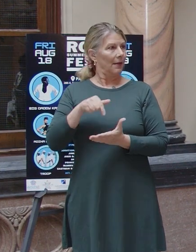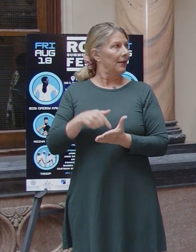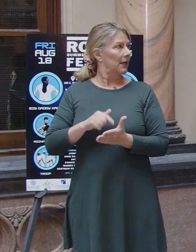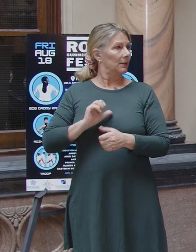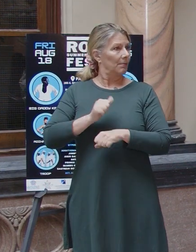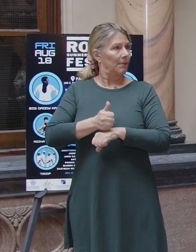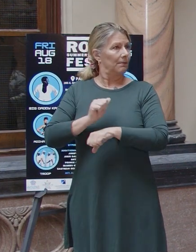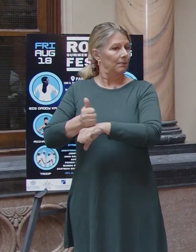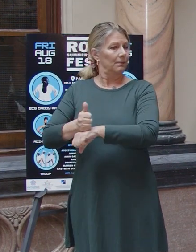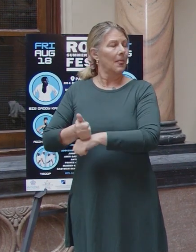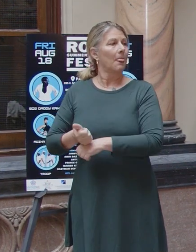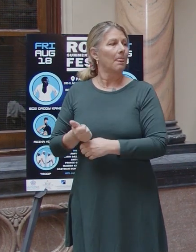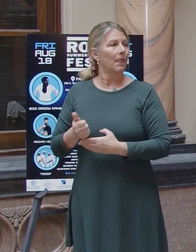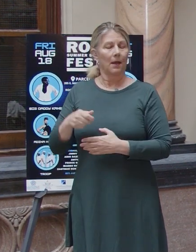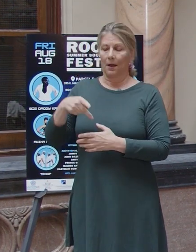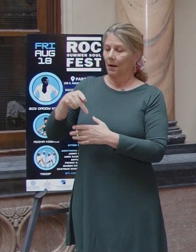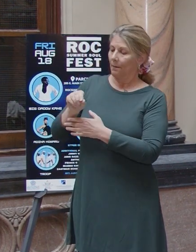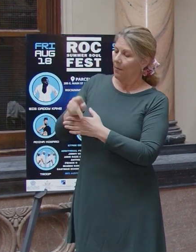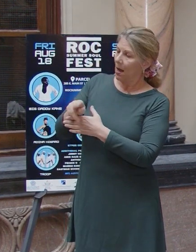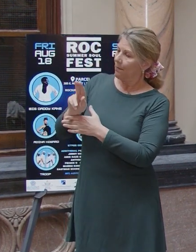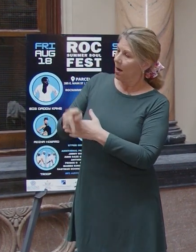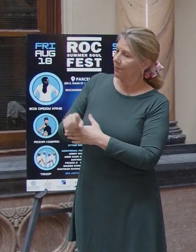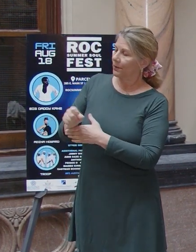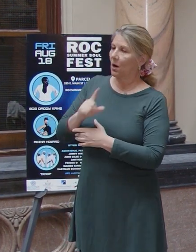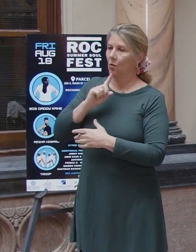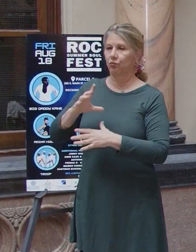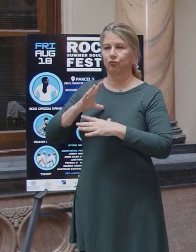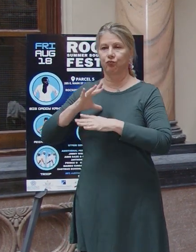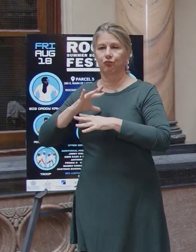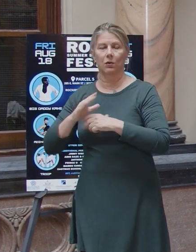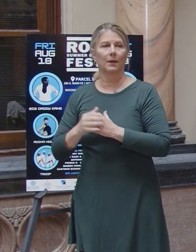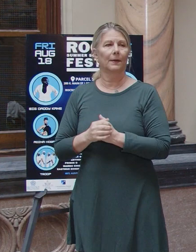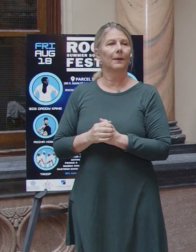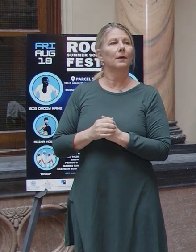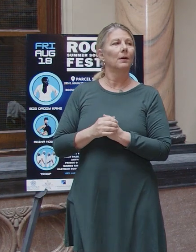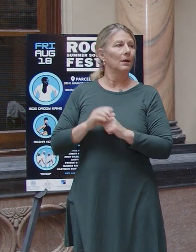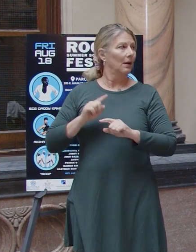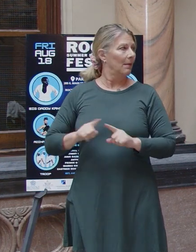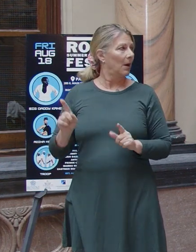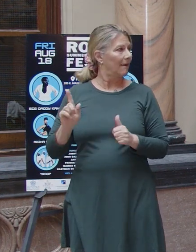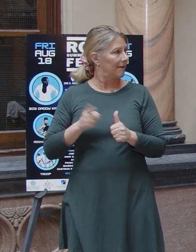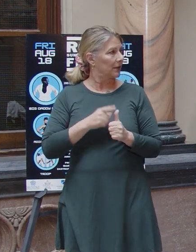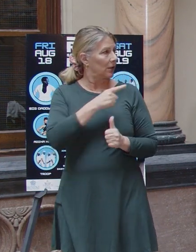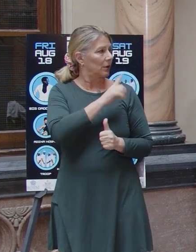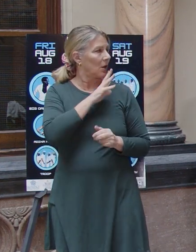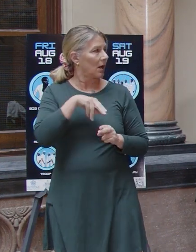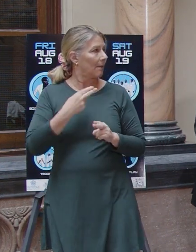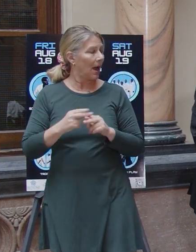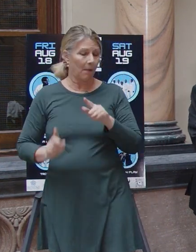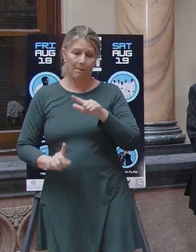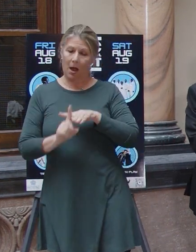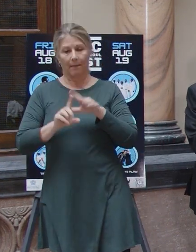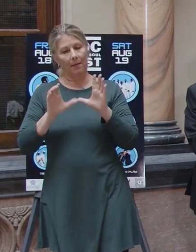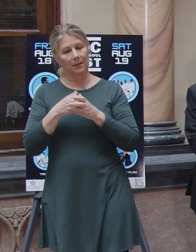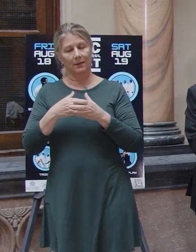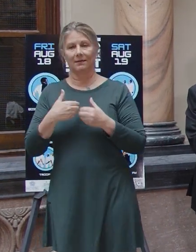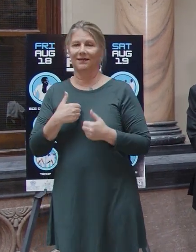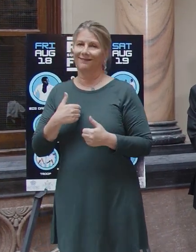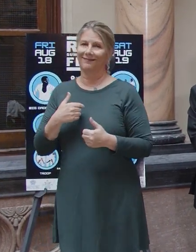cool, and I'll reiterate those again at the end. But Lachey Harris, if you can just talk a little bit about the pop-ups that are happening and how excited you are about